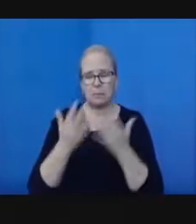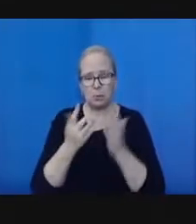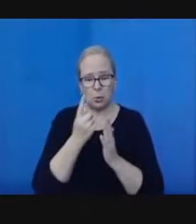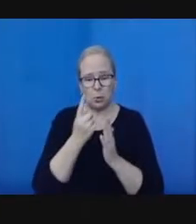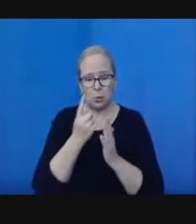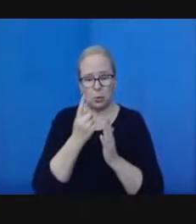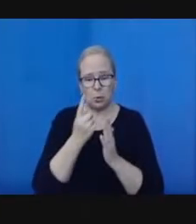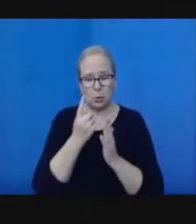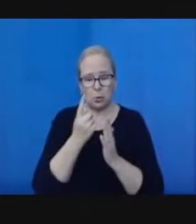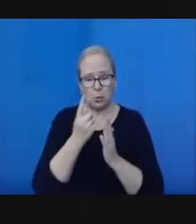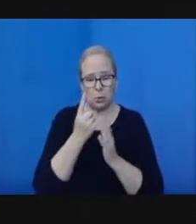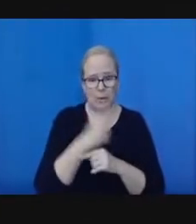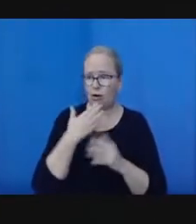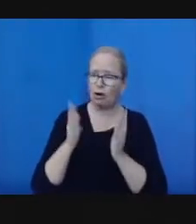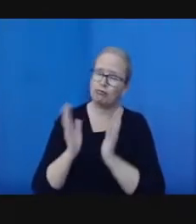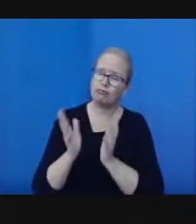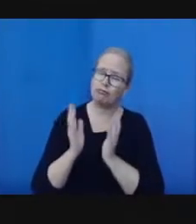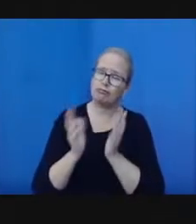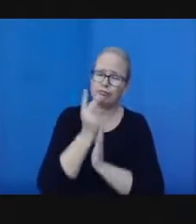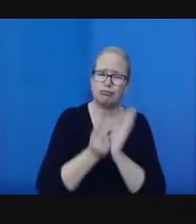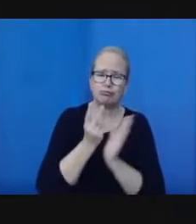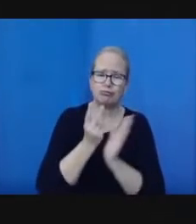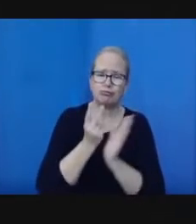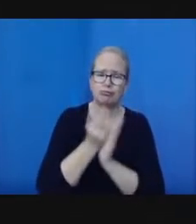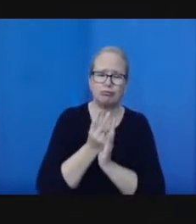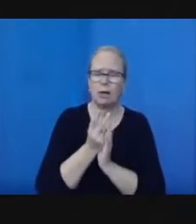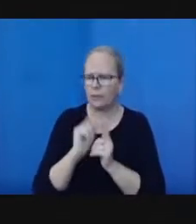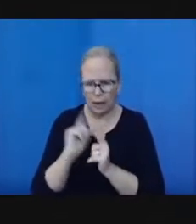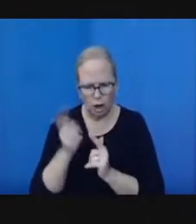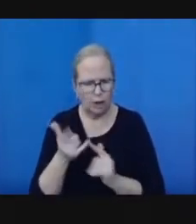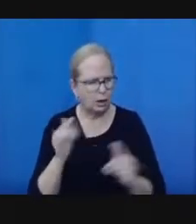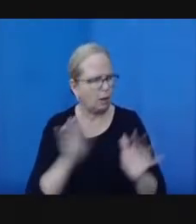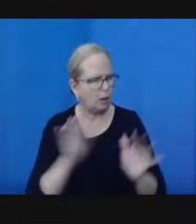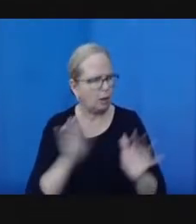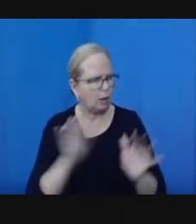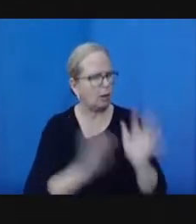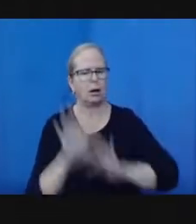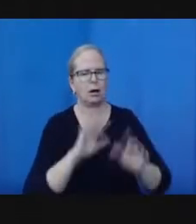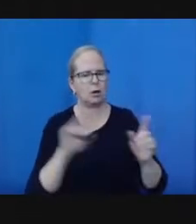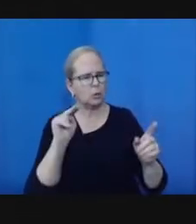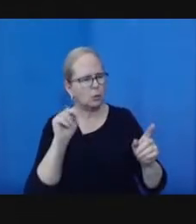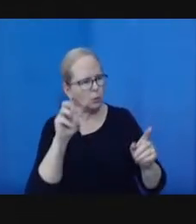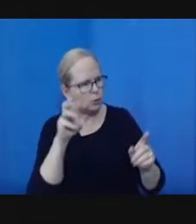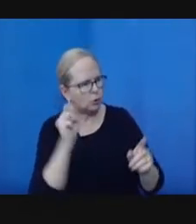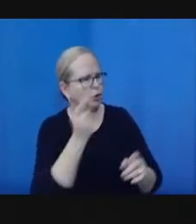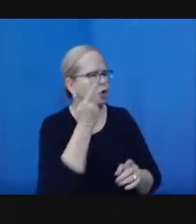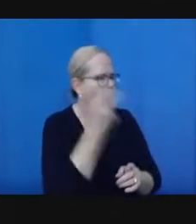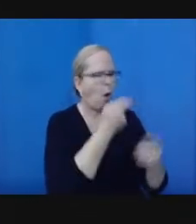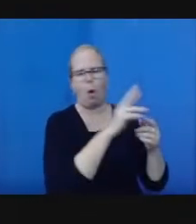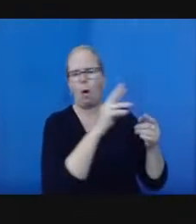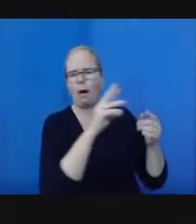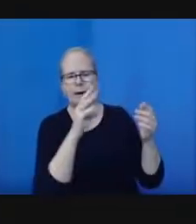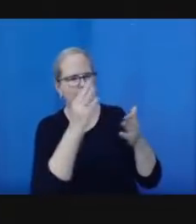find out somebody is sick, or any number of things can throw you a little bit off track. And